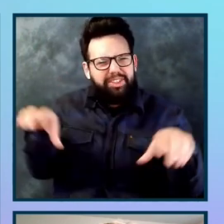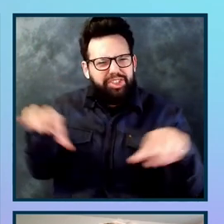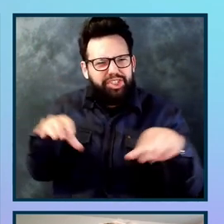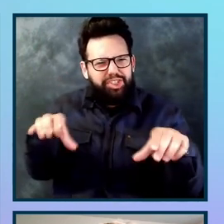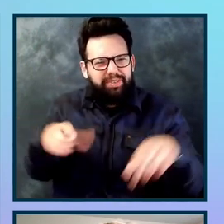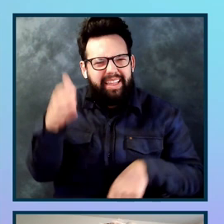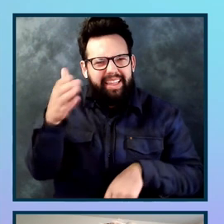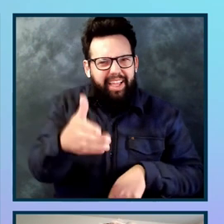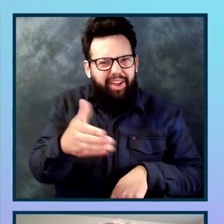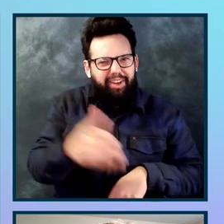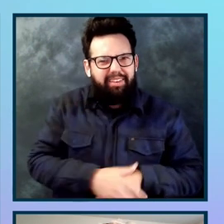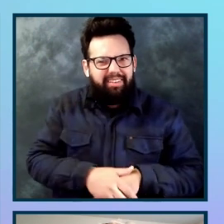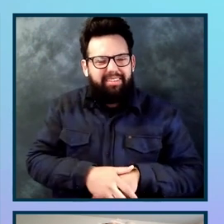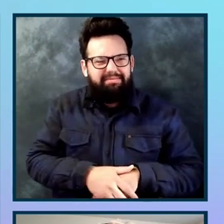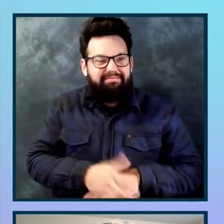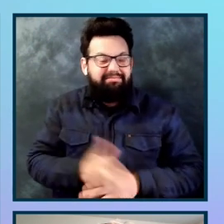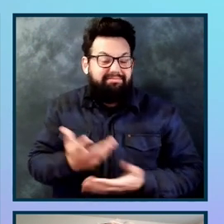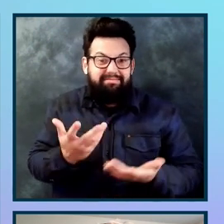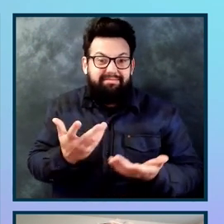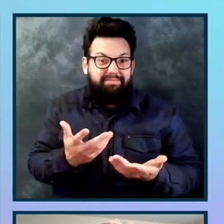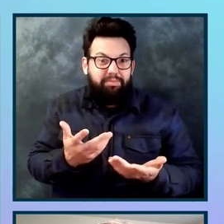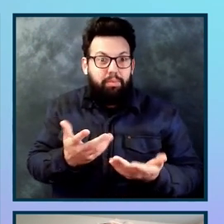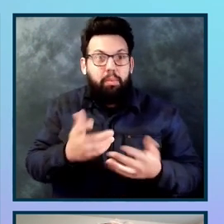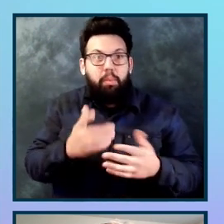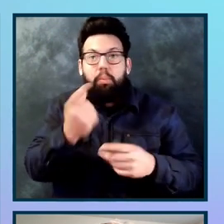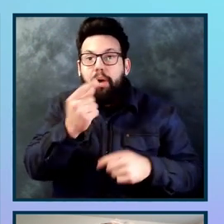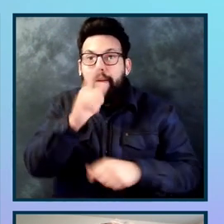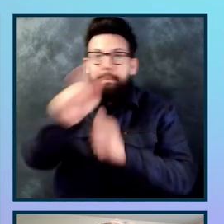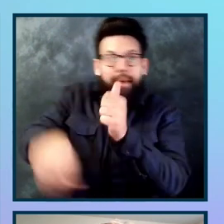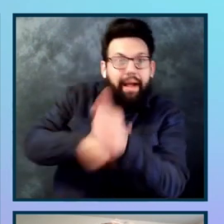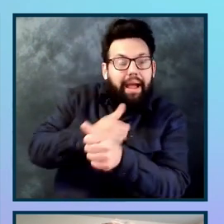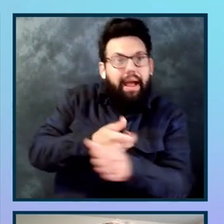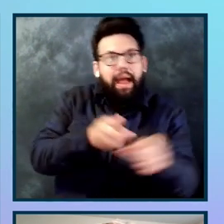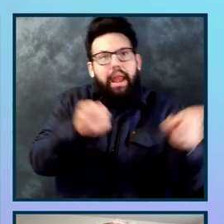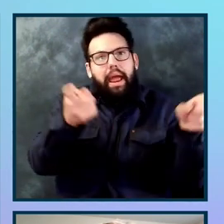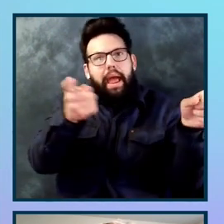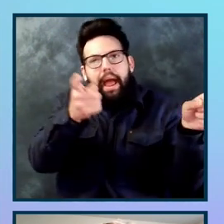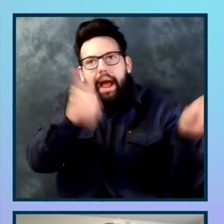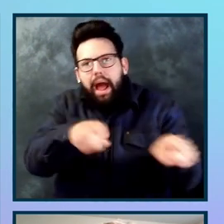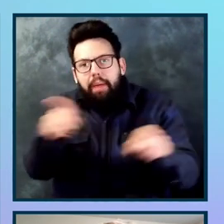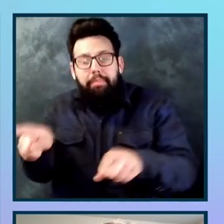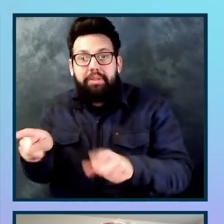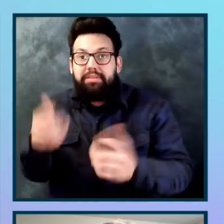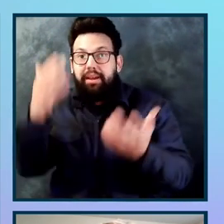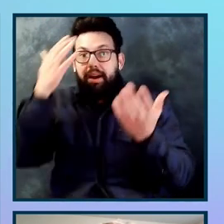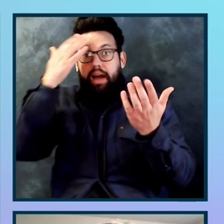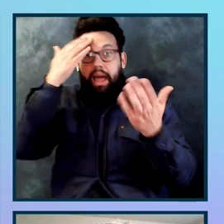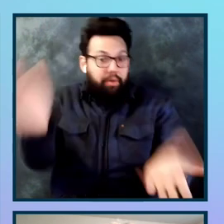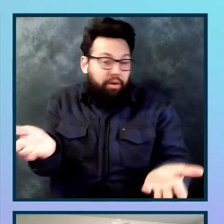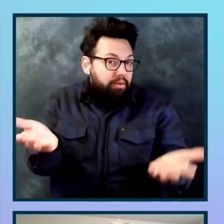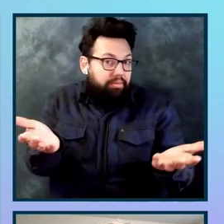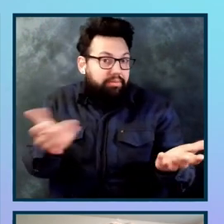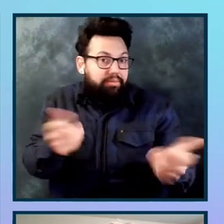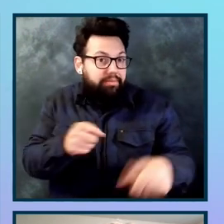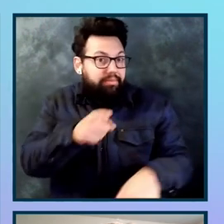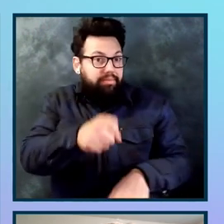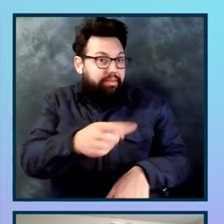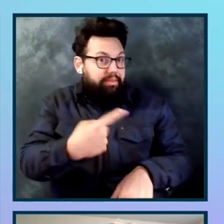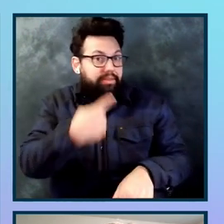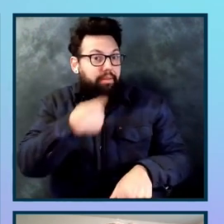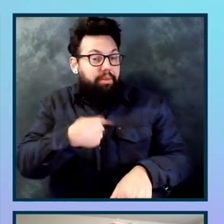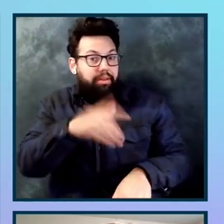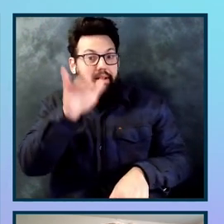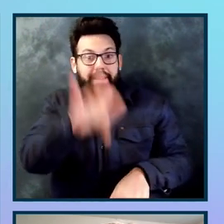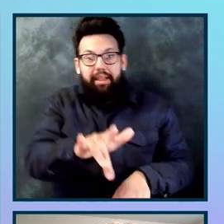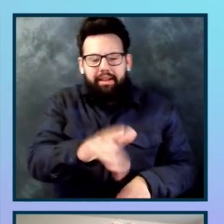to activate this button to you know, activate screen reader mode or turn on accessibility mode. Is that being